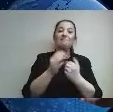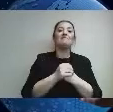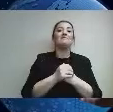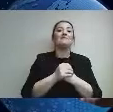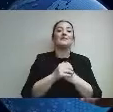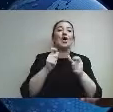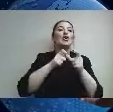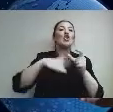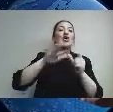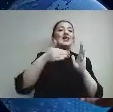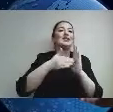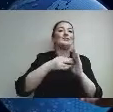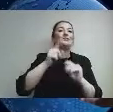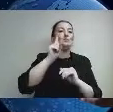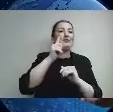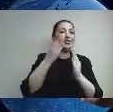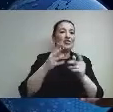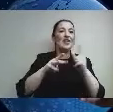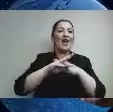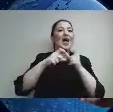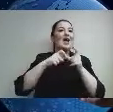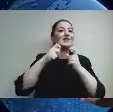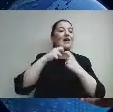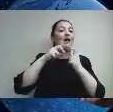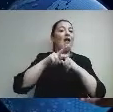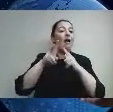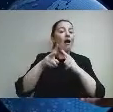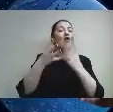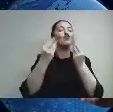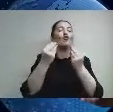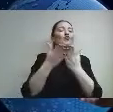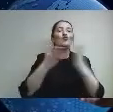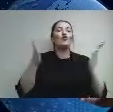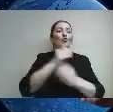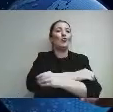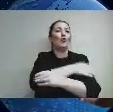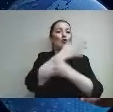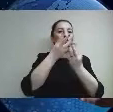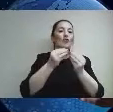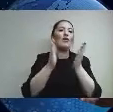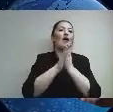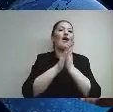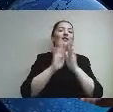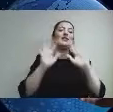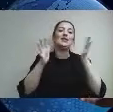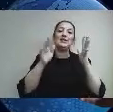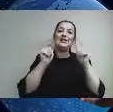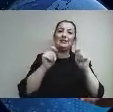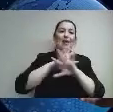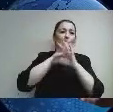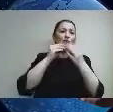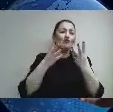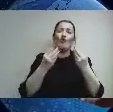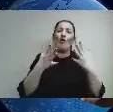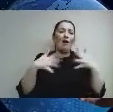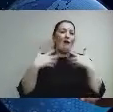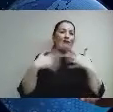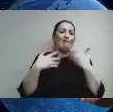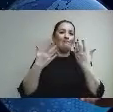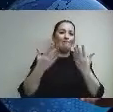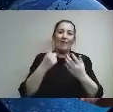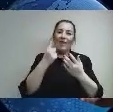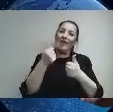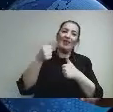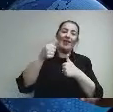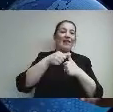these publications and institutions. We were thrilled to give her a round of applause when her name was